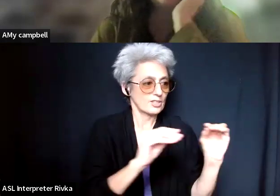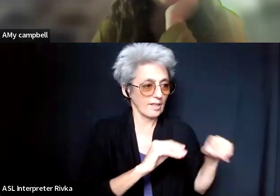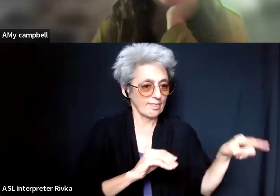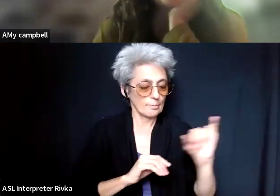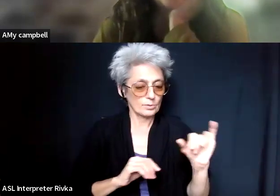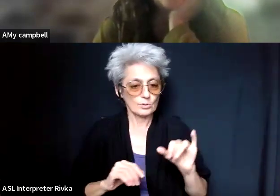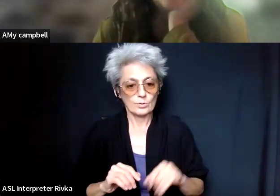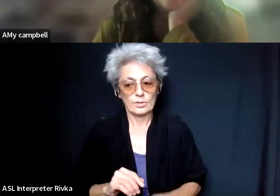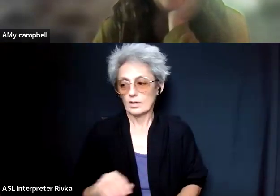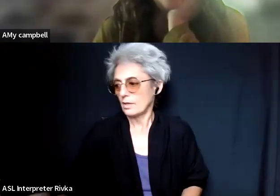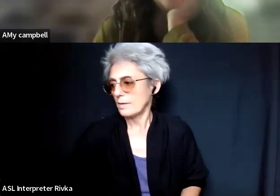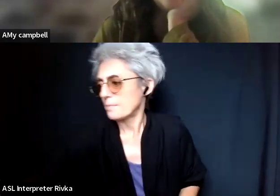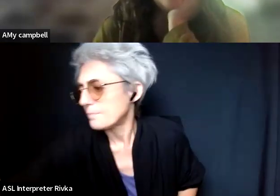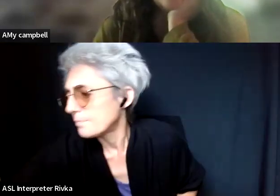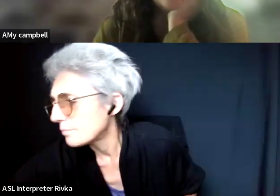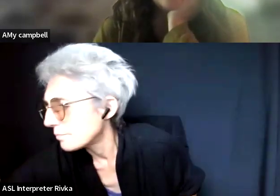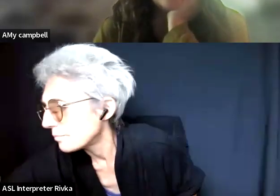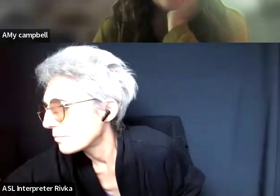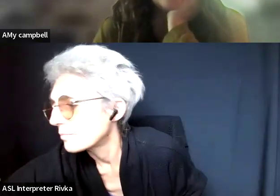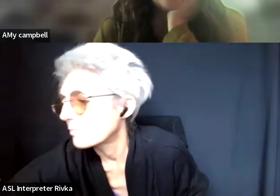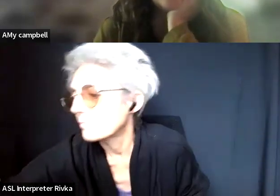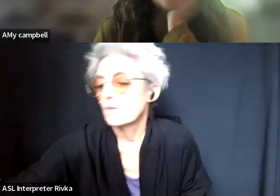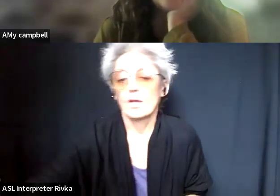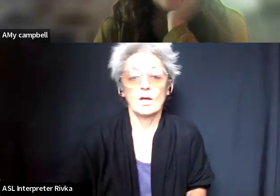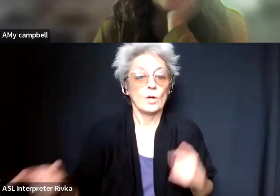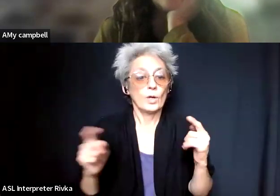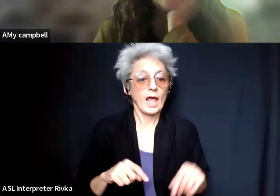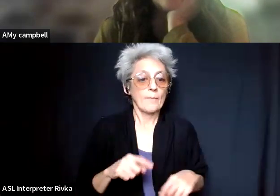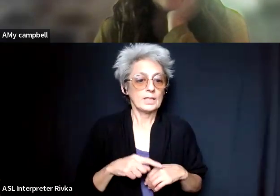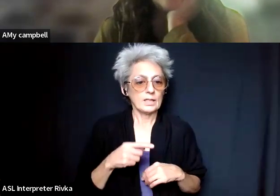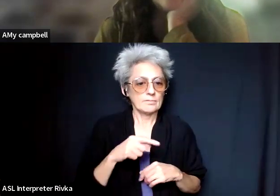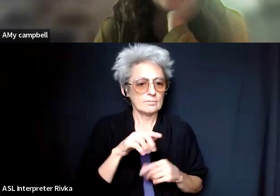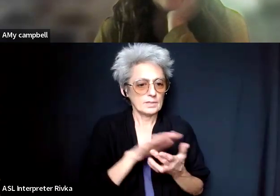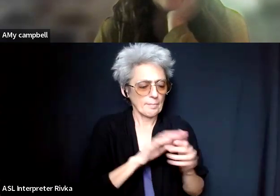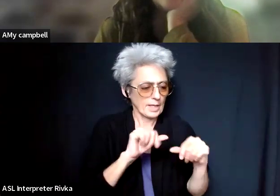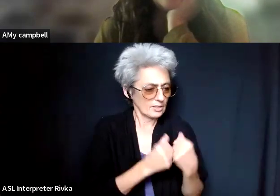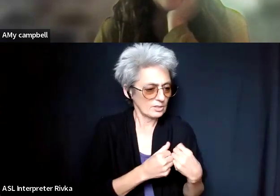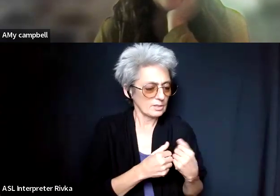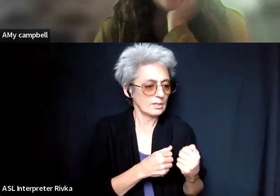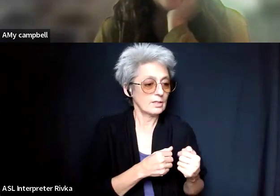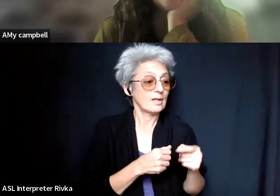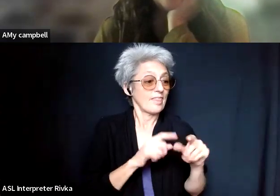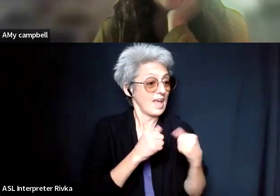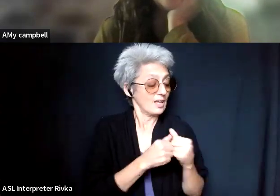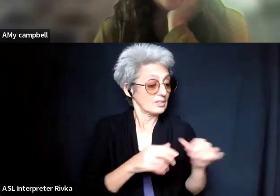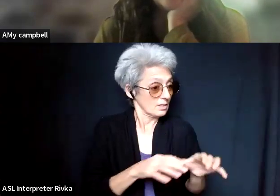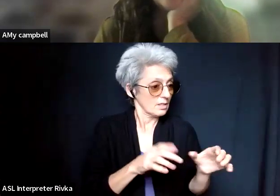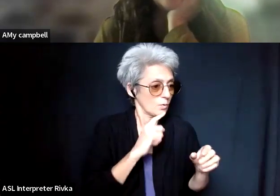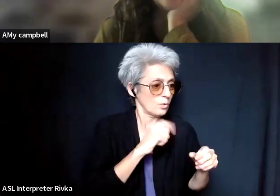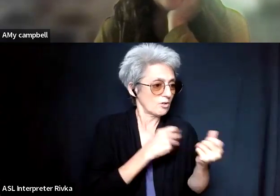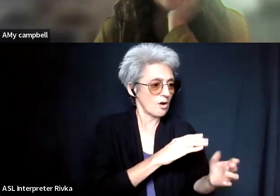what's happening in one agency is creating a barrier in what they're trying to do in another in some instances.